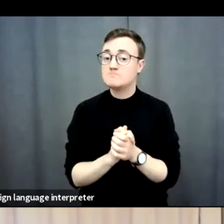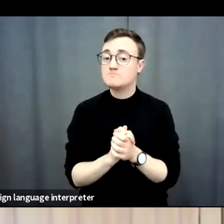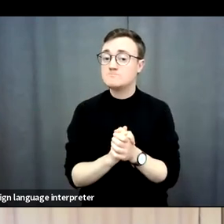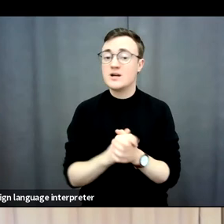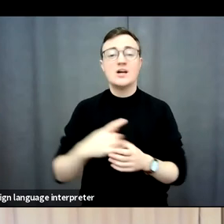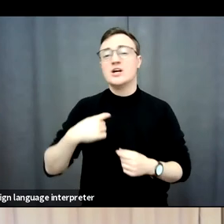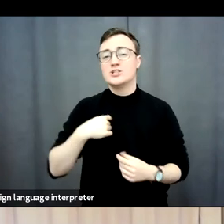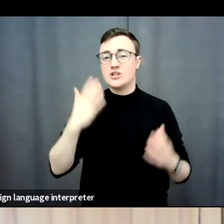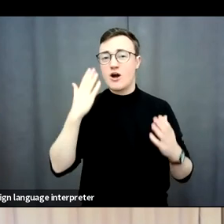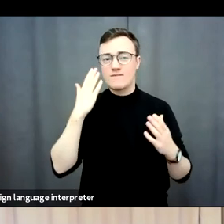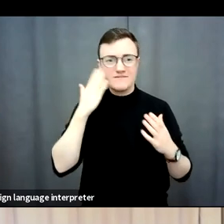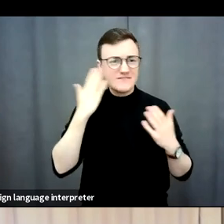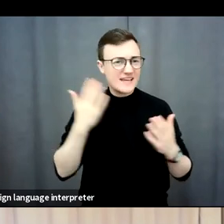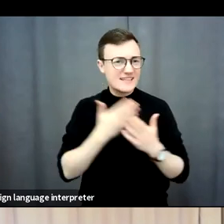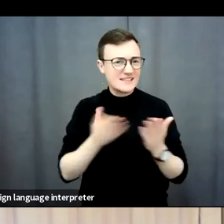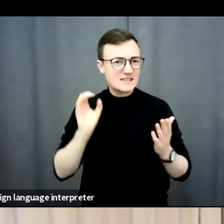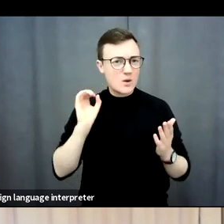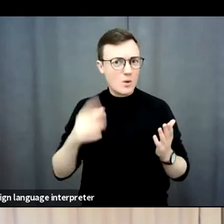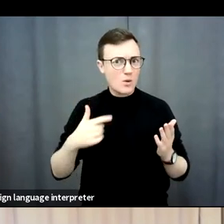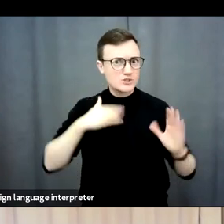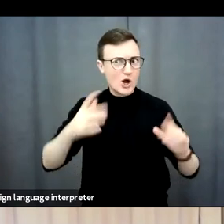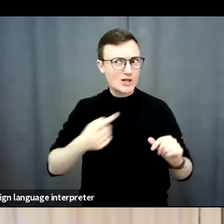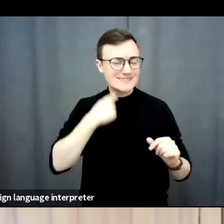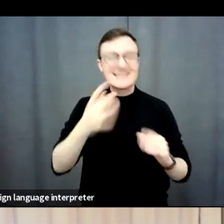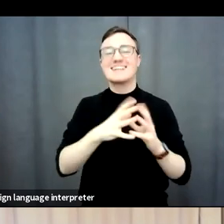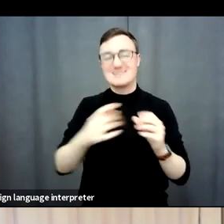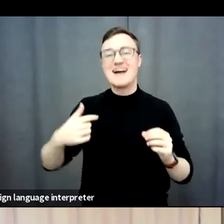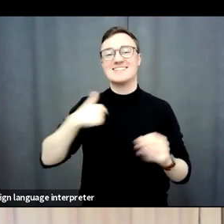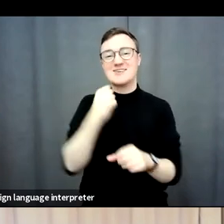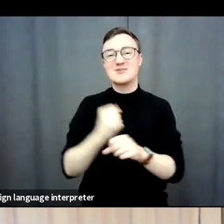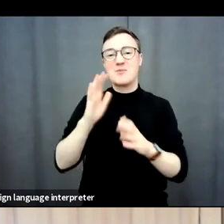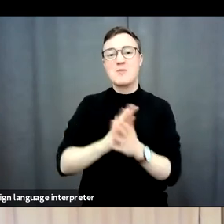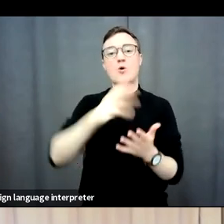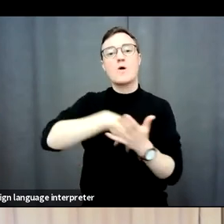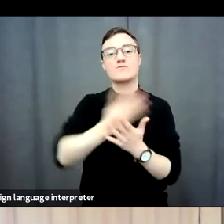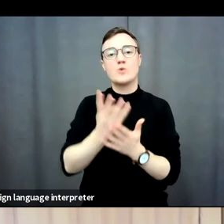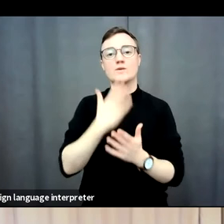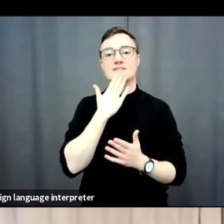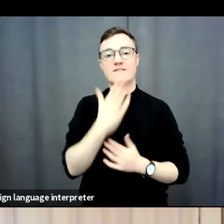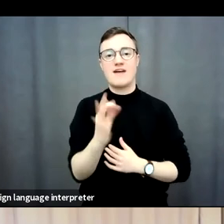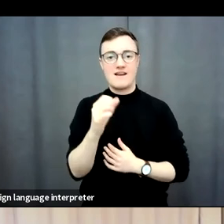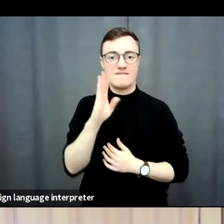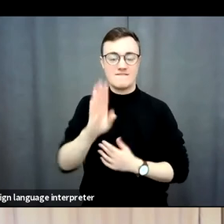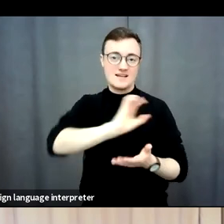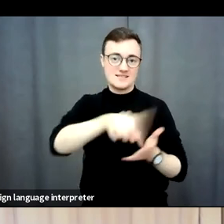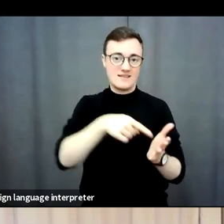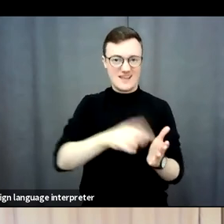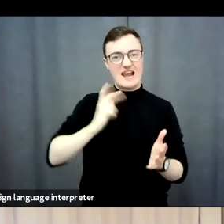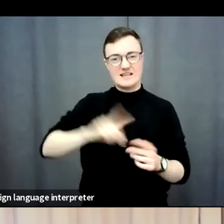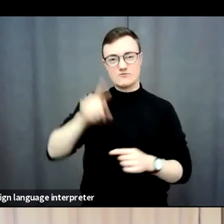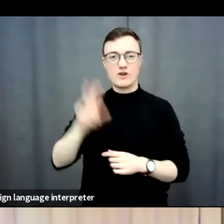as I don't know if it was mentioned, but I'm working at the Nordic Welfare Center. I'm responsible for the deafblind issues, and we